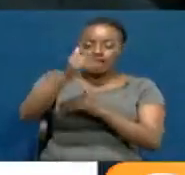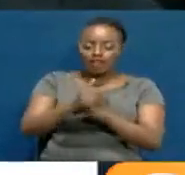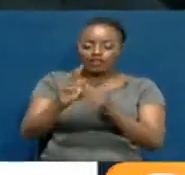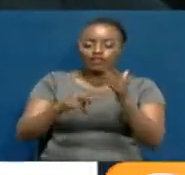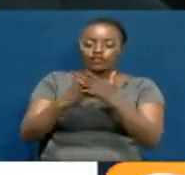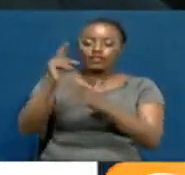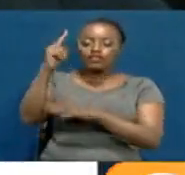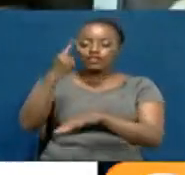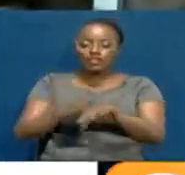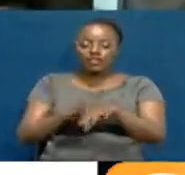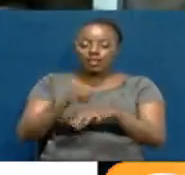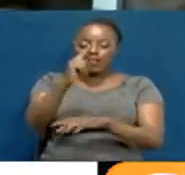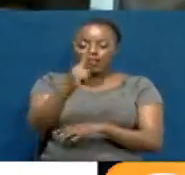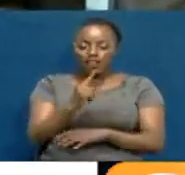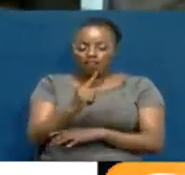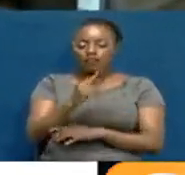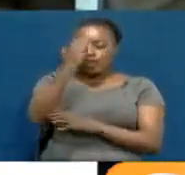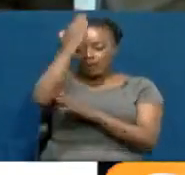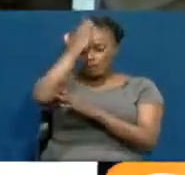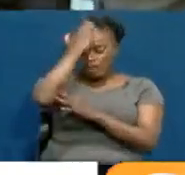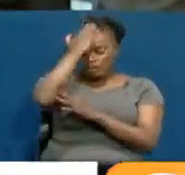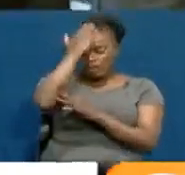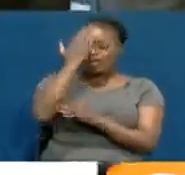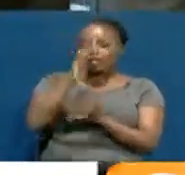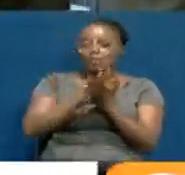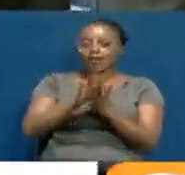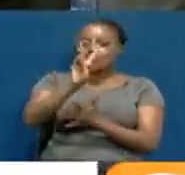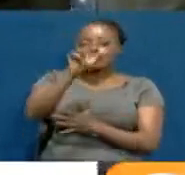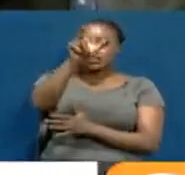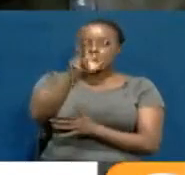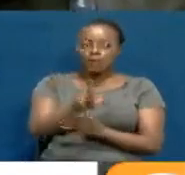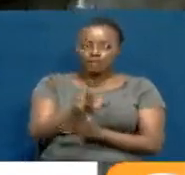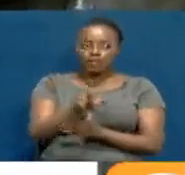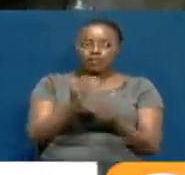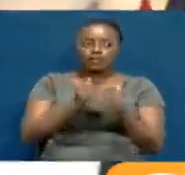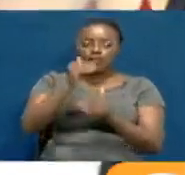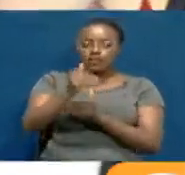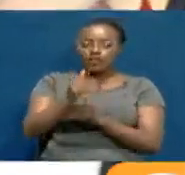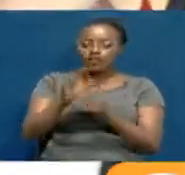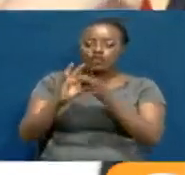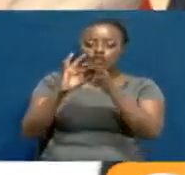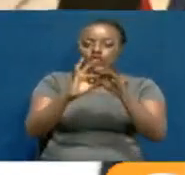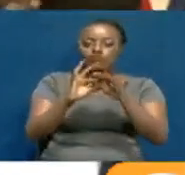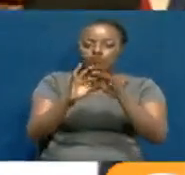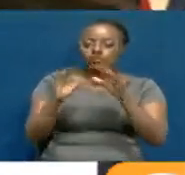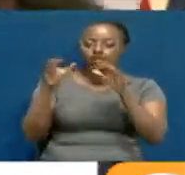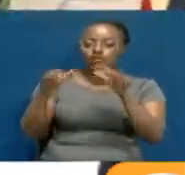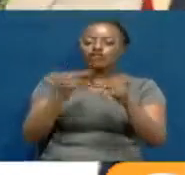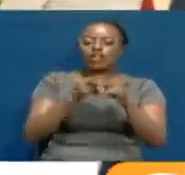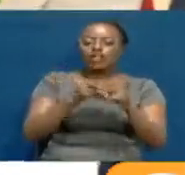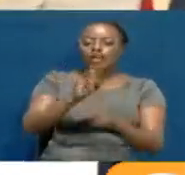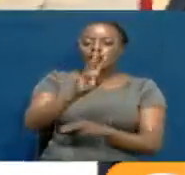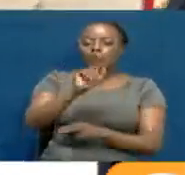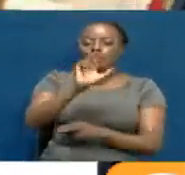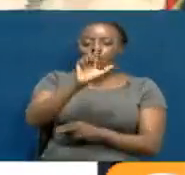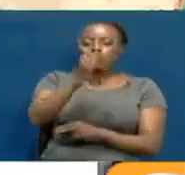failing the first time he appeared before the commission on Monday. He becomes the second candidate after Umoja Summit Party's Walter Mungare got